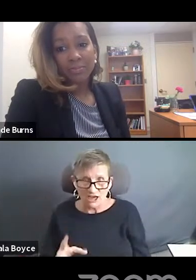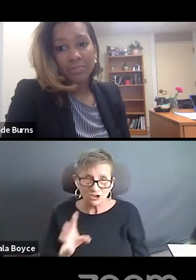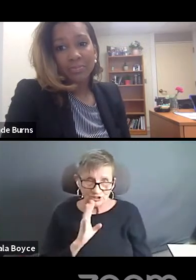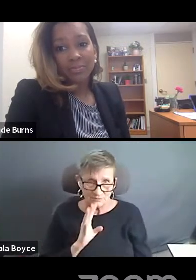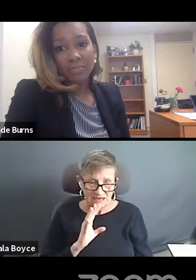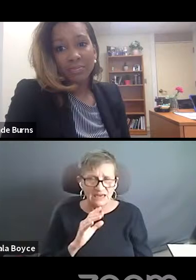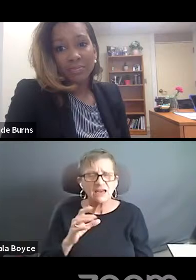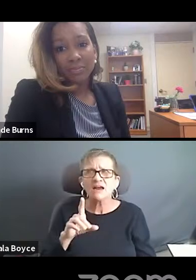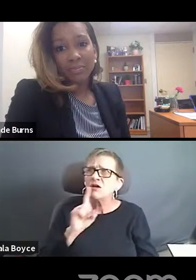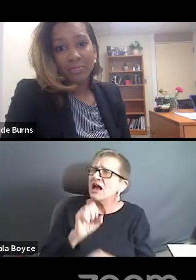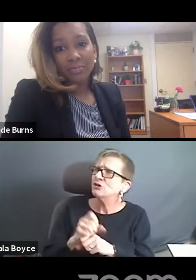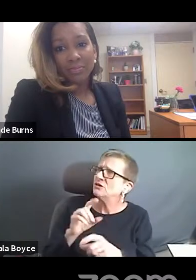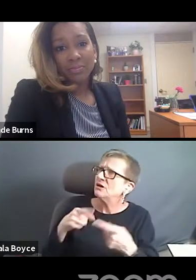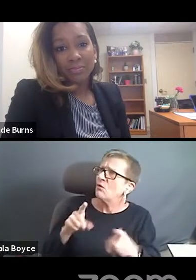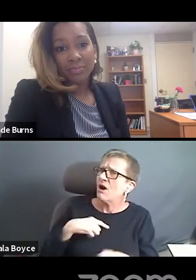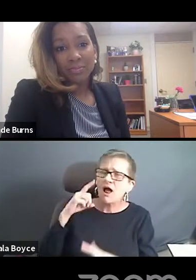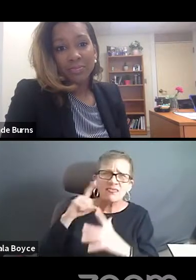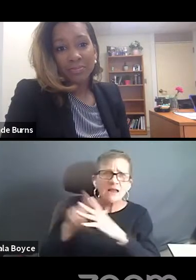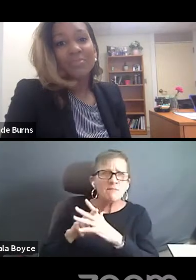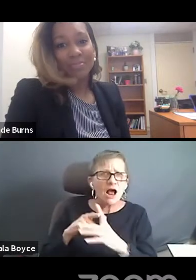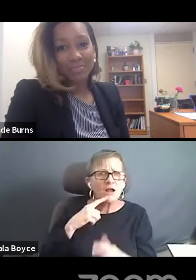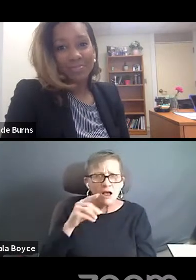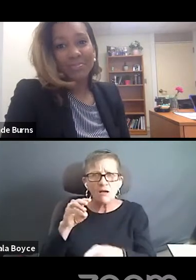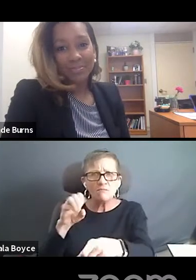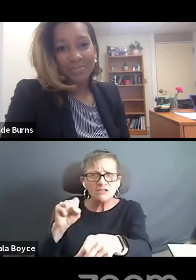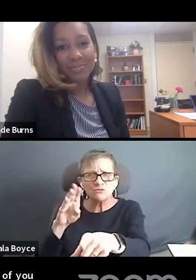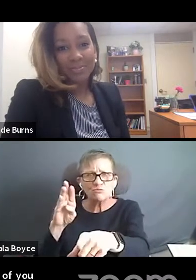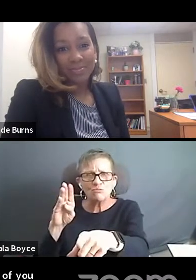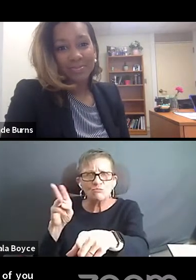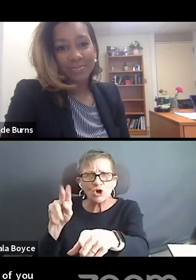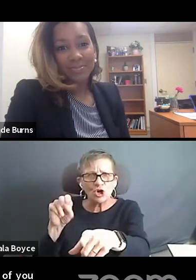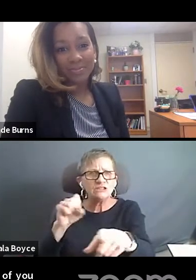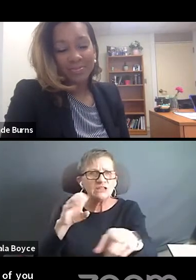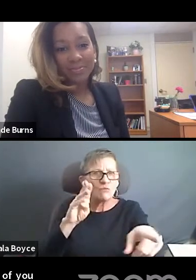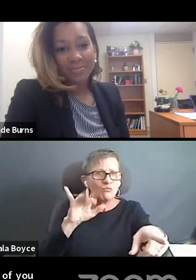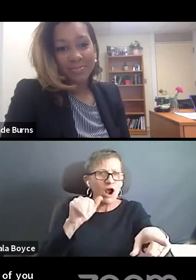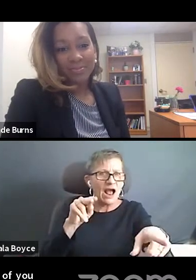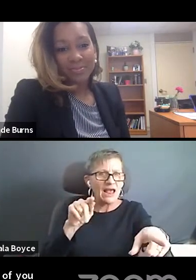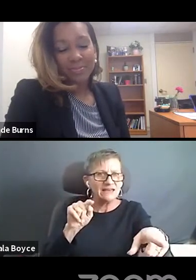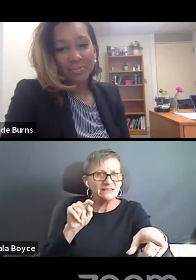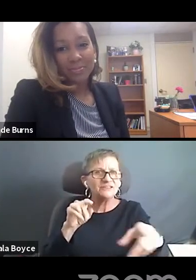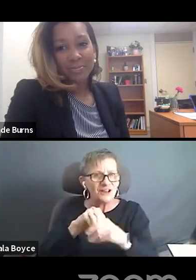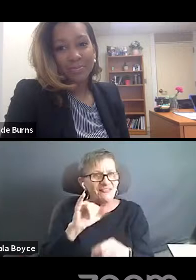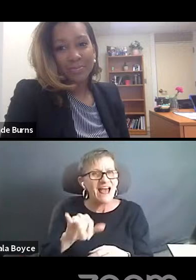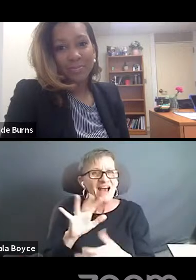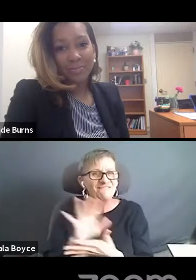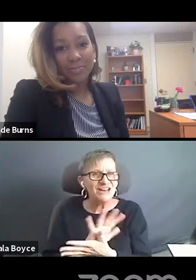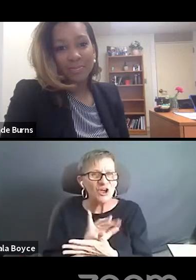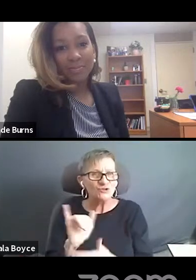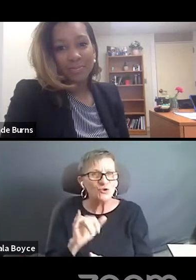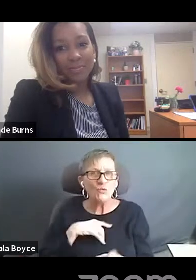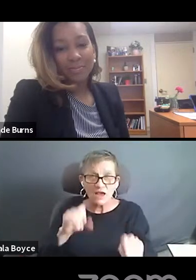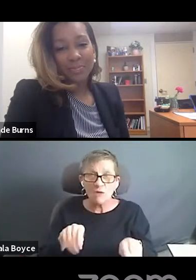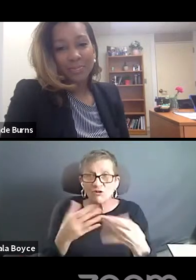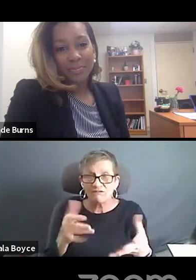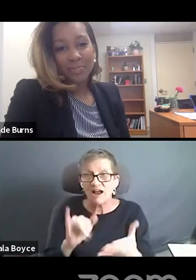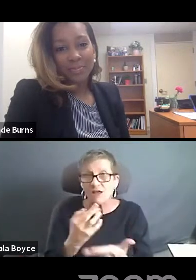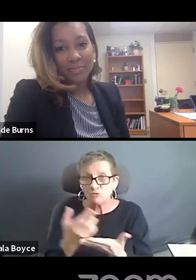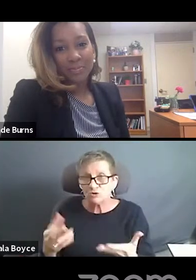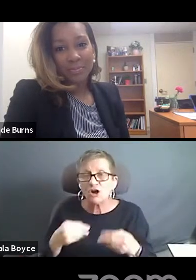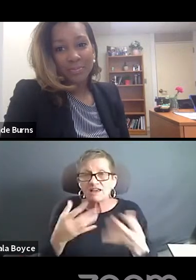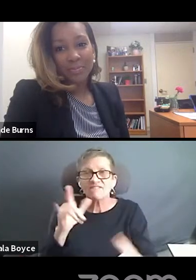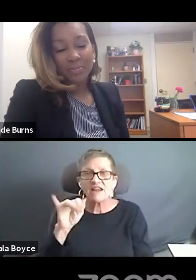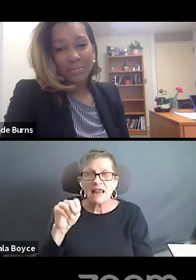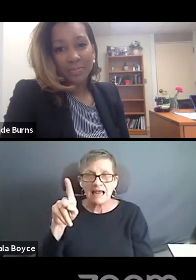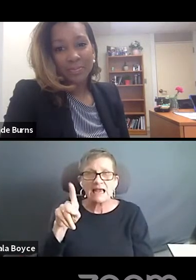it, Ms. Ayers Bryant was also in that video as well. So I think that we can try to provide that resource. We can get that link and put